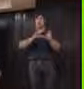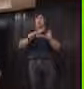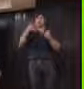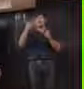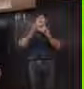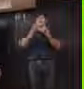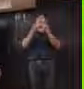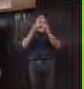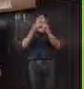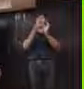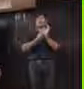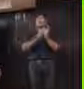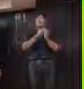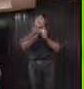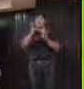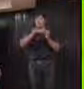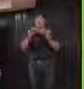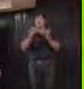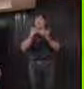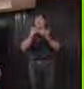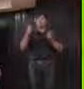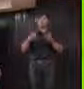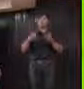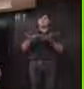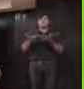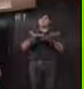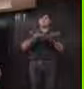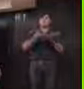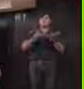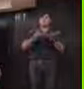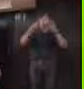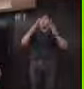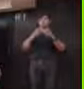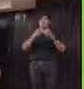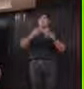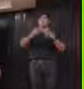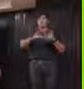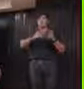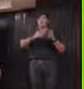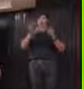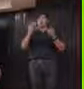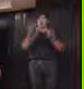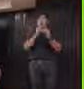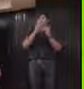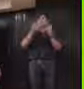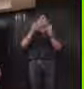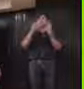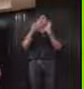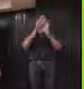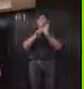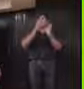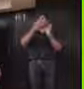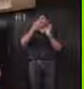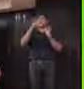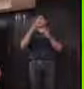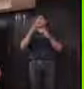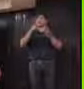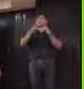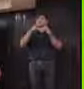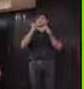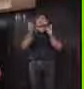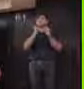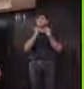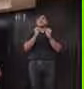fascinating and diverse discussion on various subject matters relating to Article 370 and the history of Jammu and